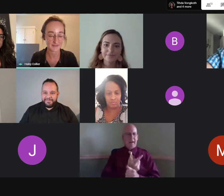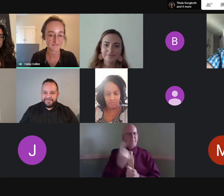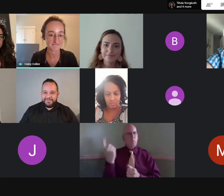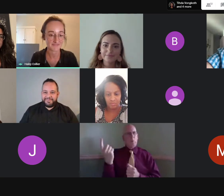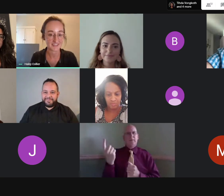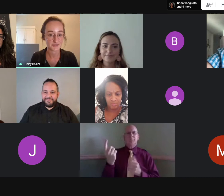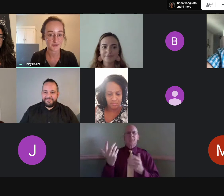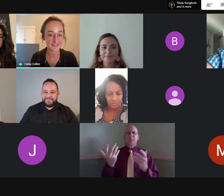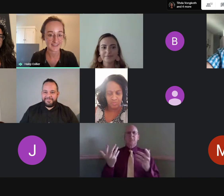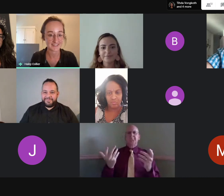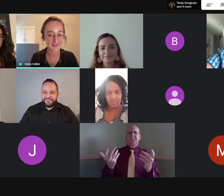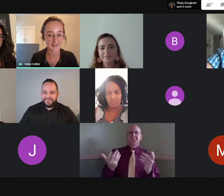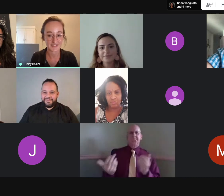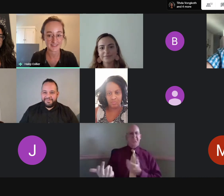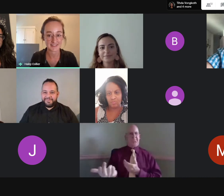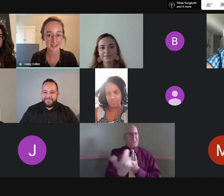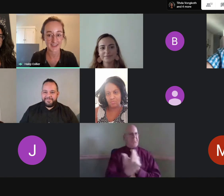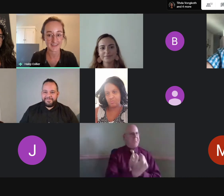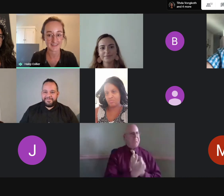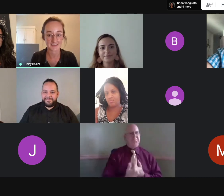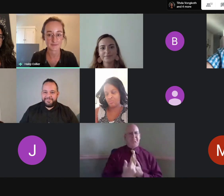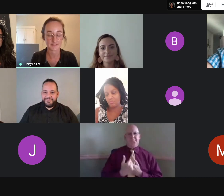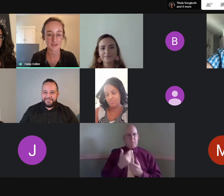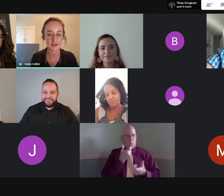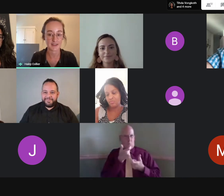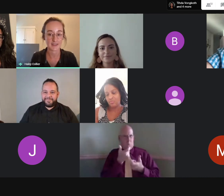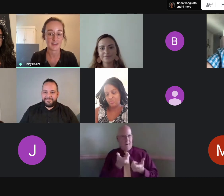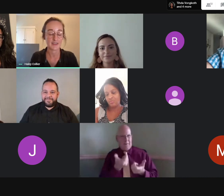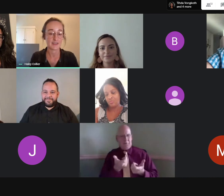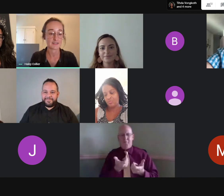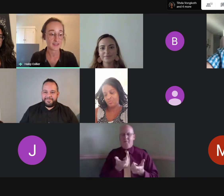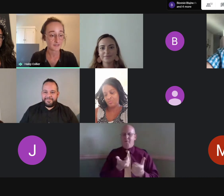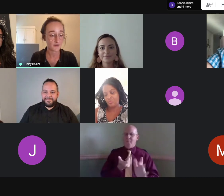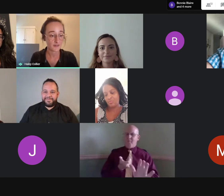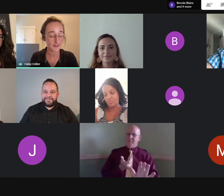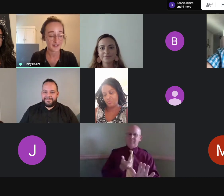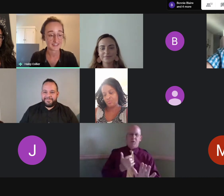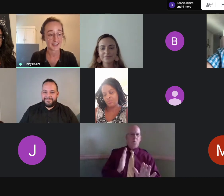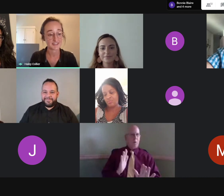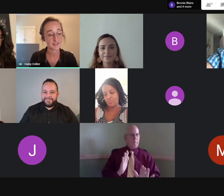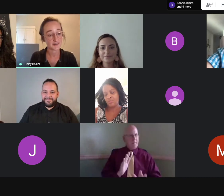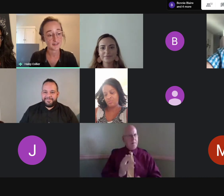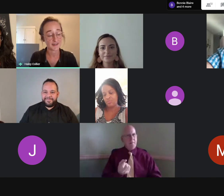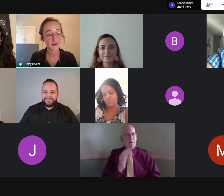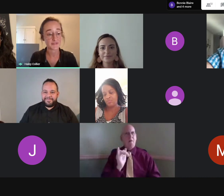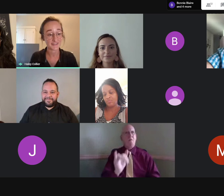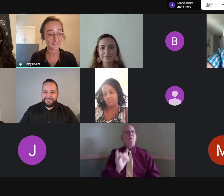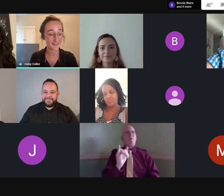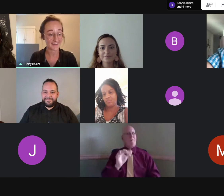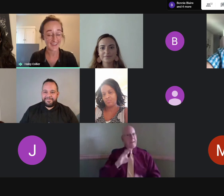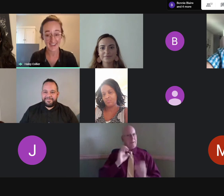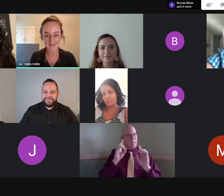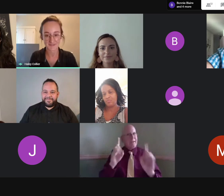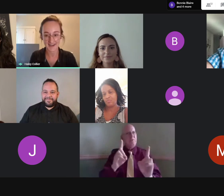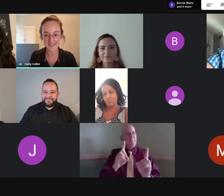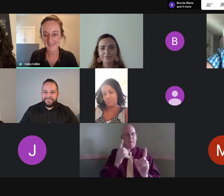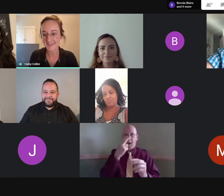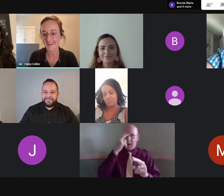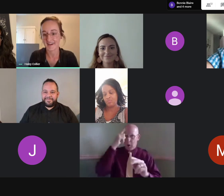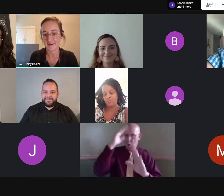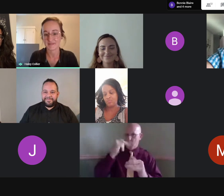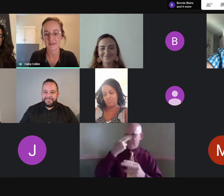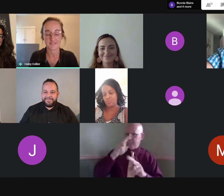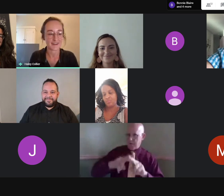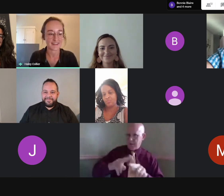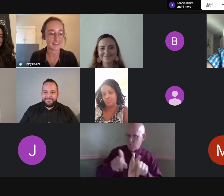has joined into our event today. It's going to be very insightful and educational and hopefully fun as